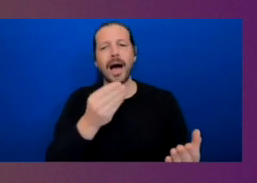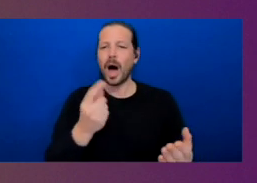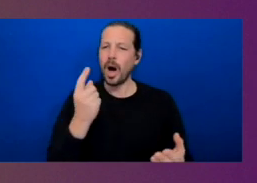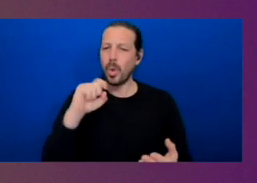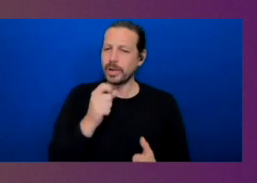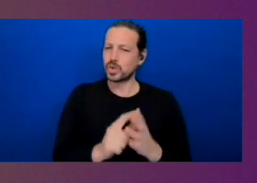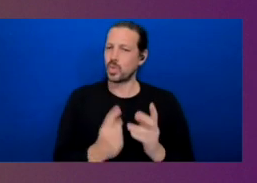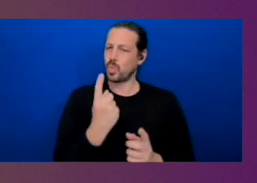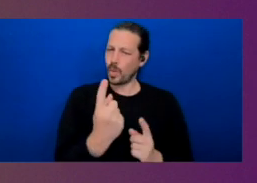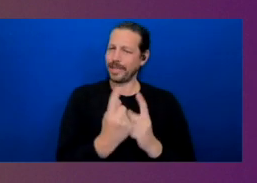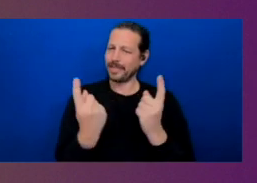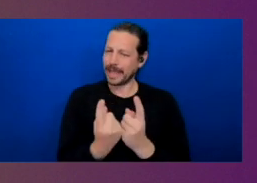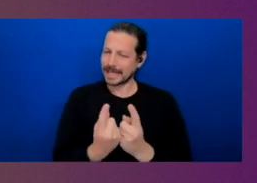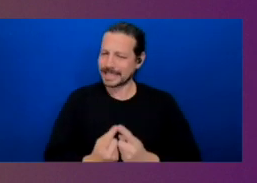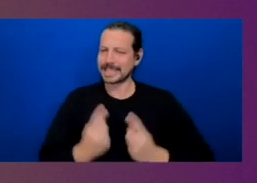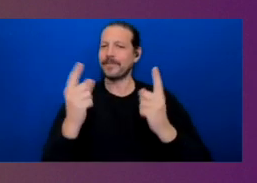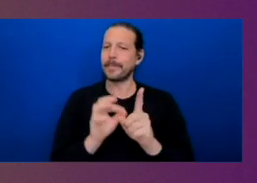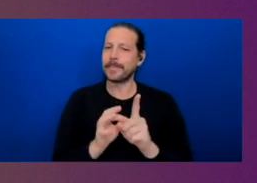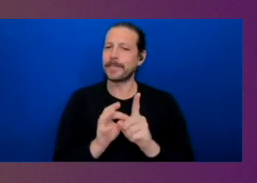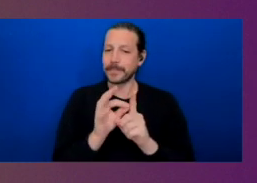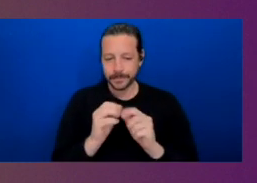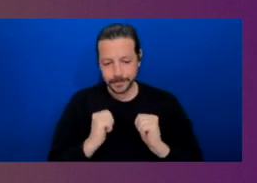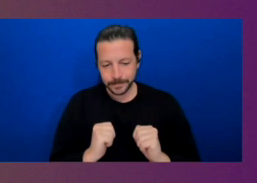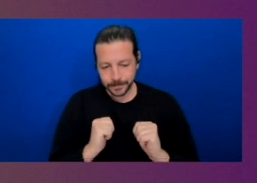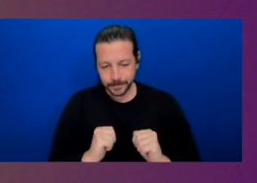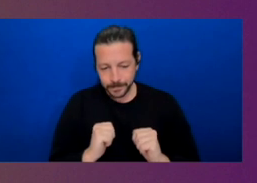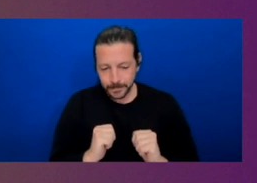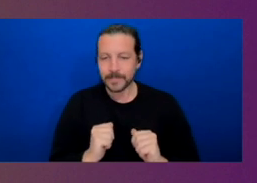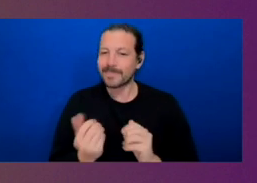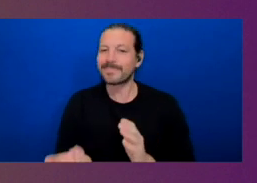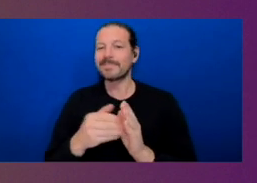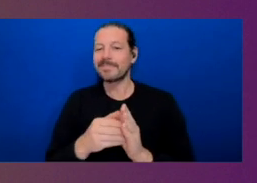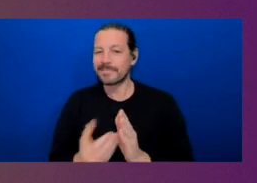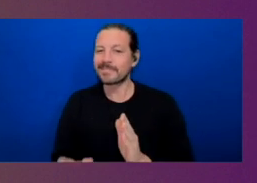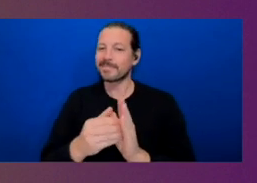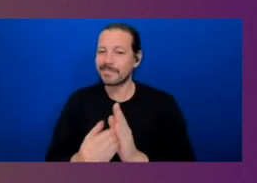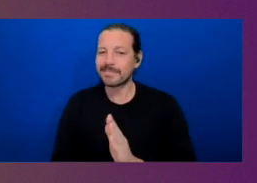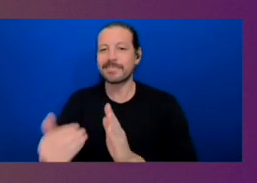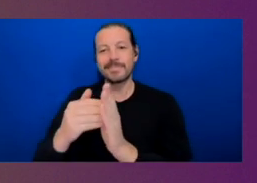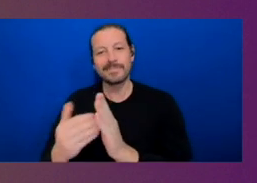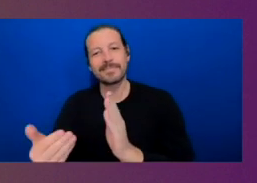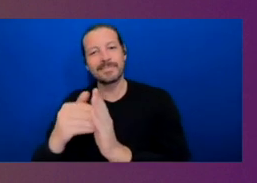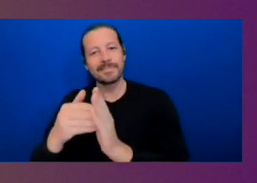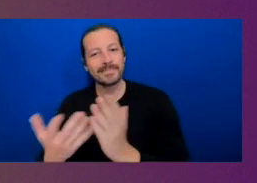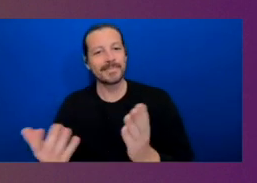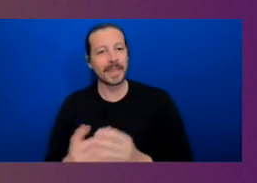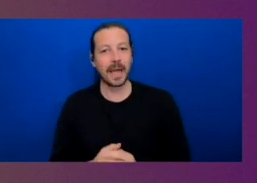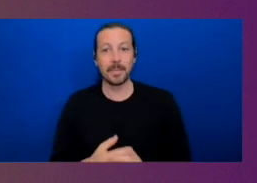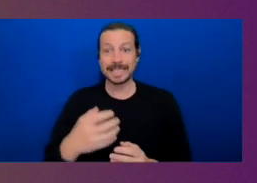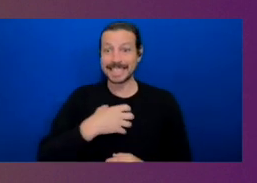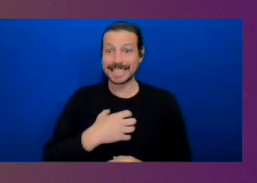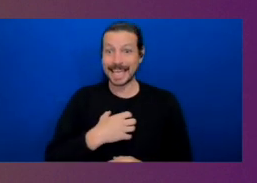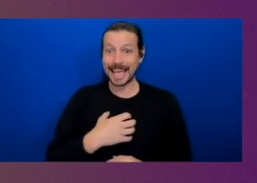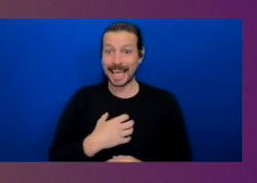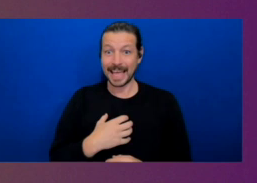into practice. Give it a few days of doing that. Choose another thing. Move on, move up, keep going. But just don't be scared to get started. Whatever